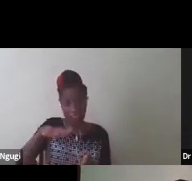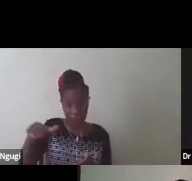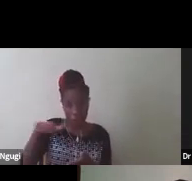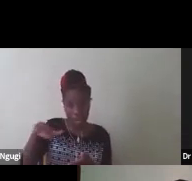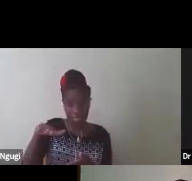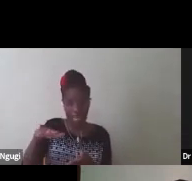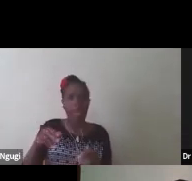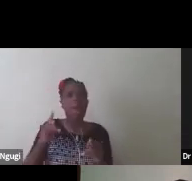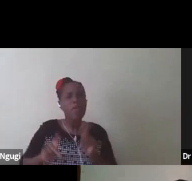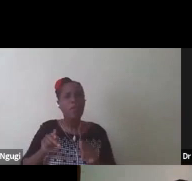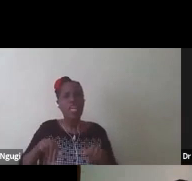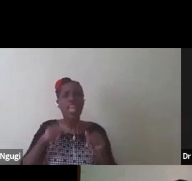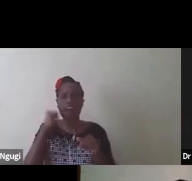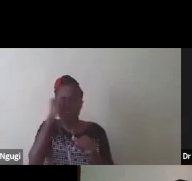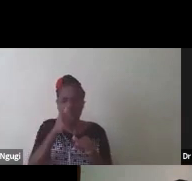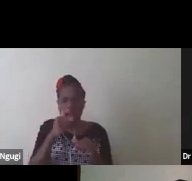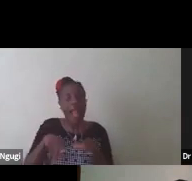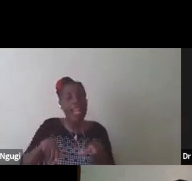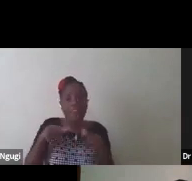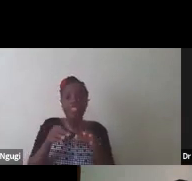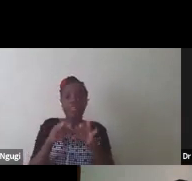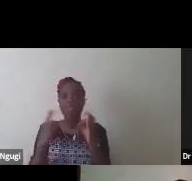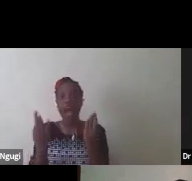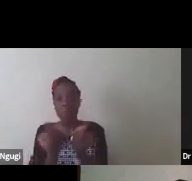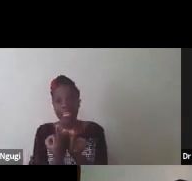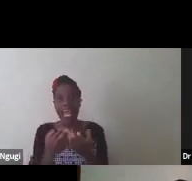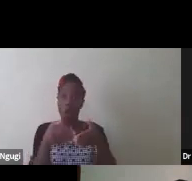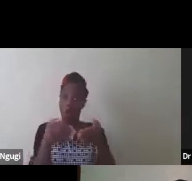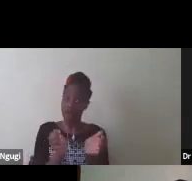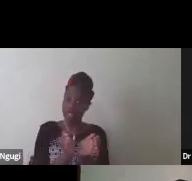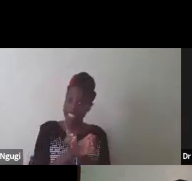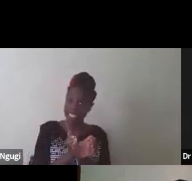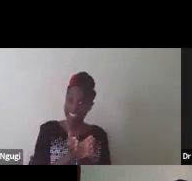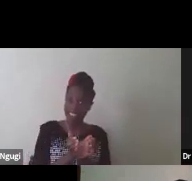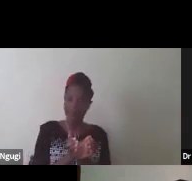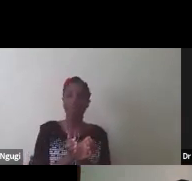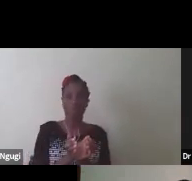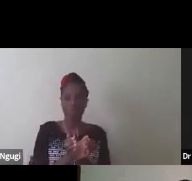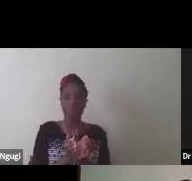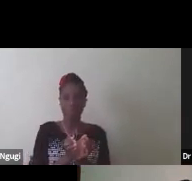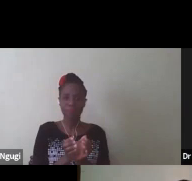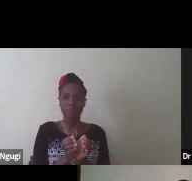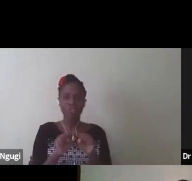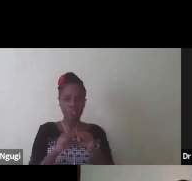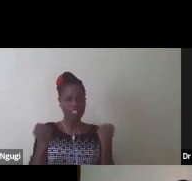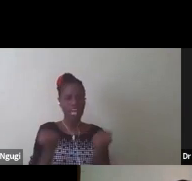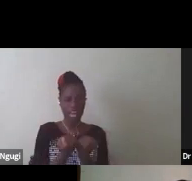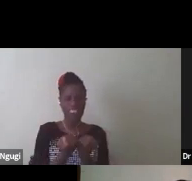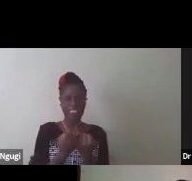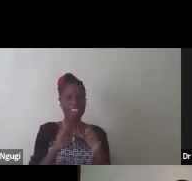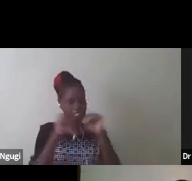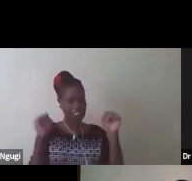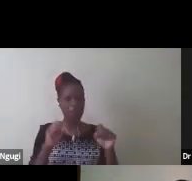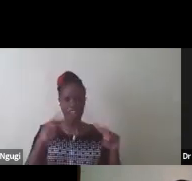People live in a community. People live as family. People live as community in Africa. And then our systems